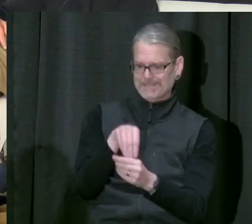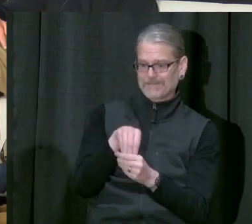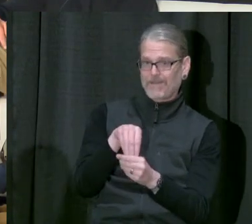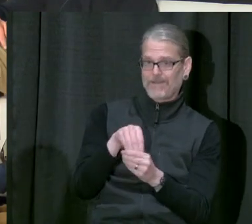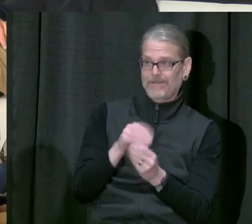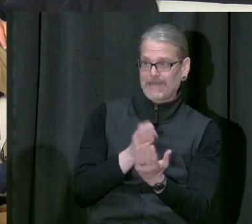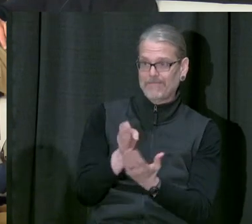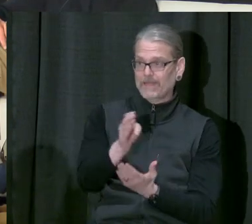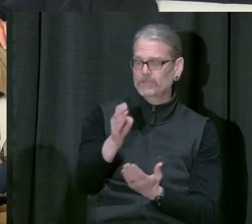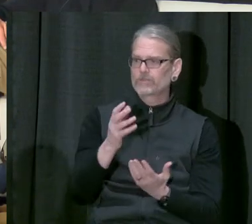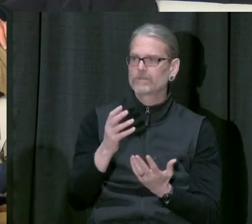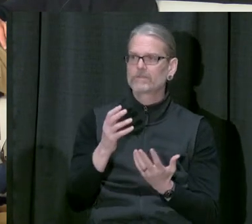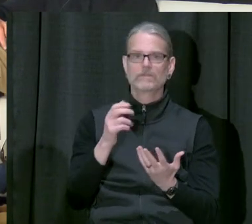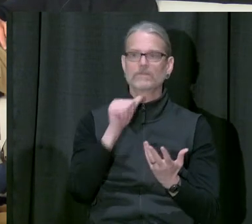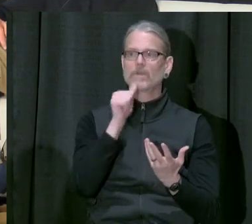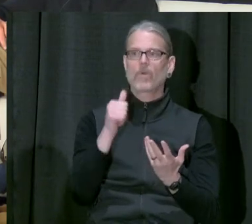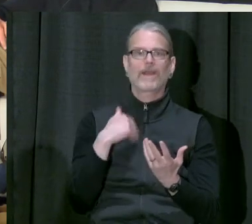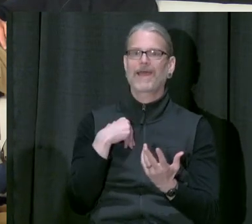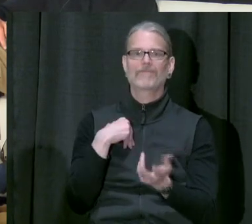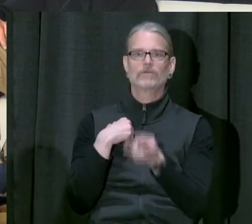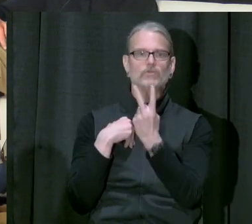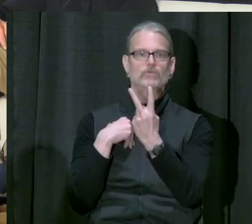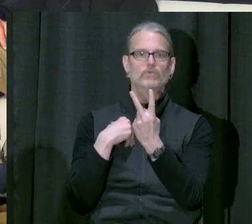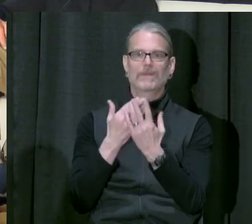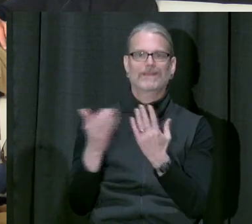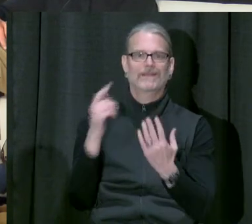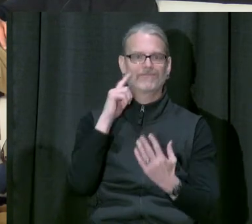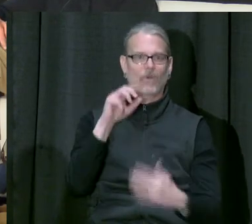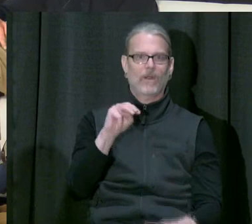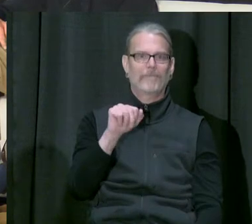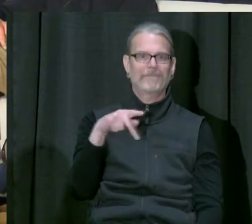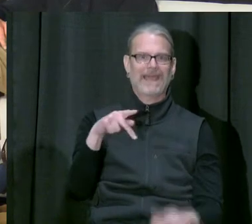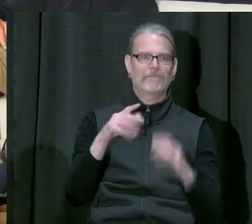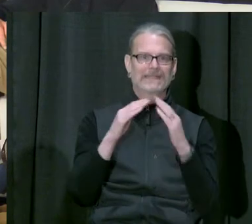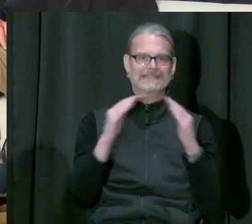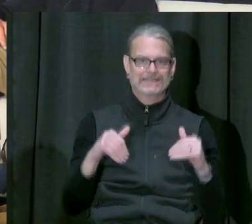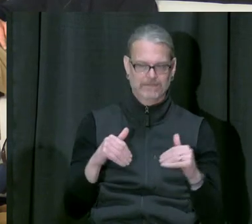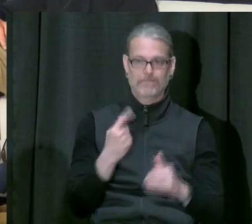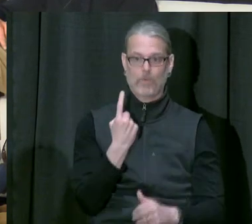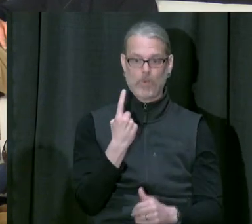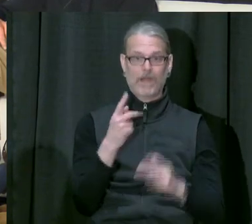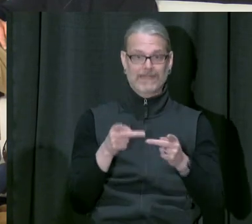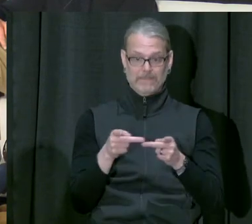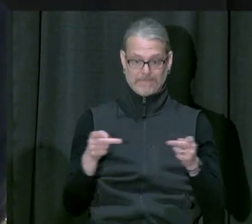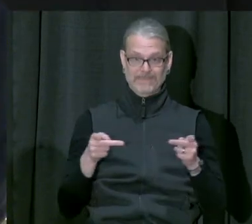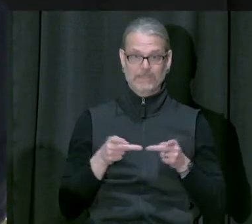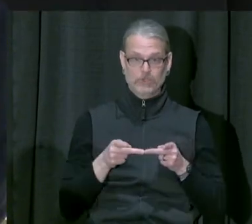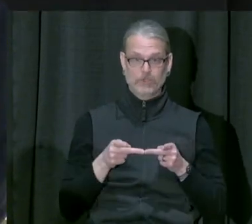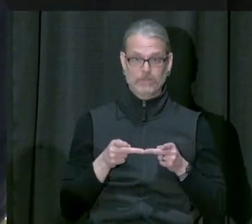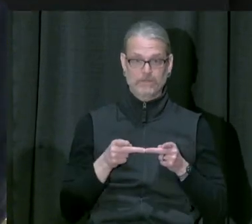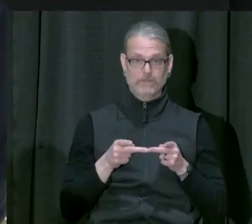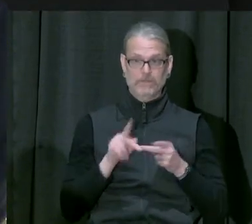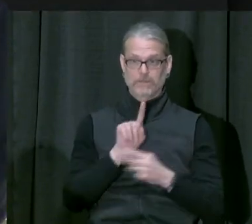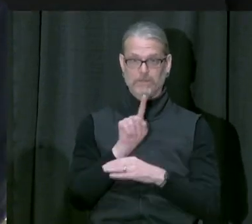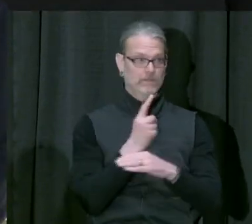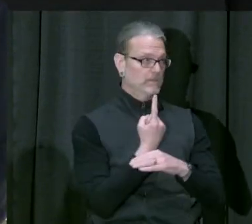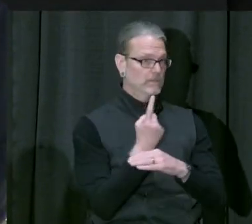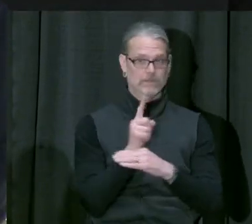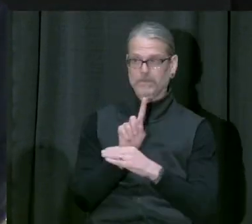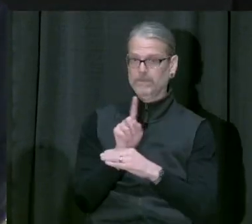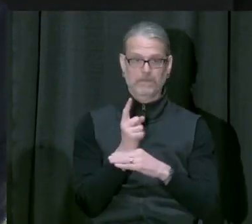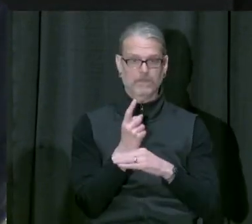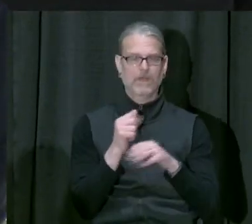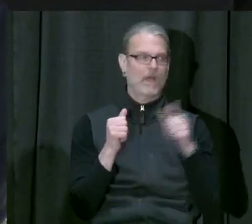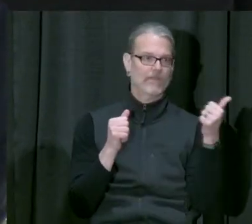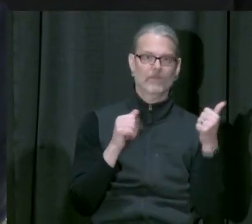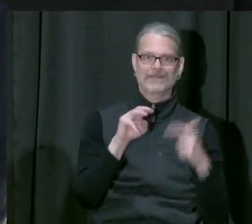have the two critical elements of a mapping system. One is positioning and the other is maps. So how do you position